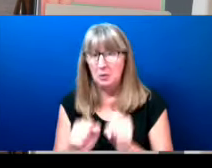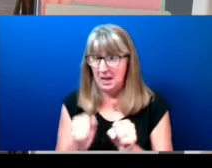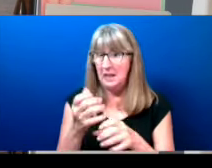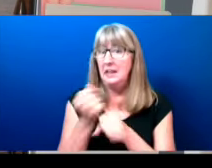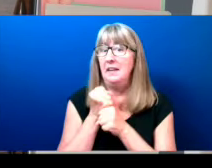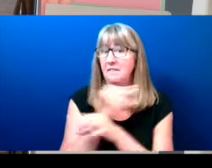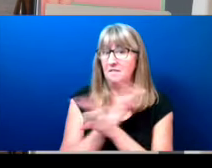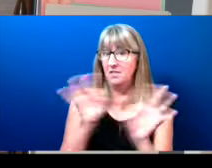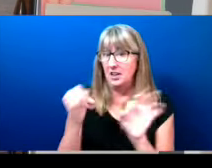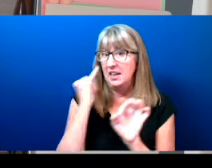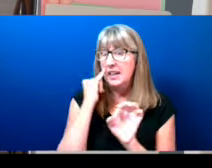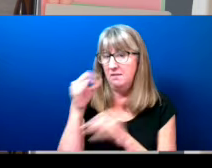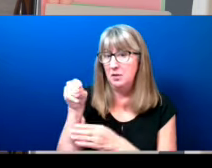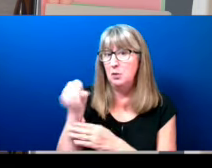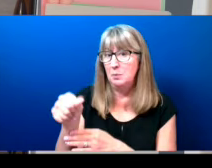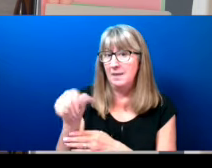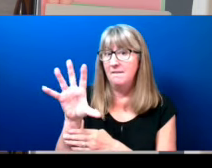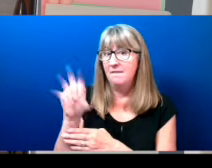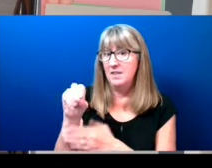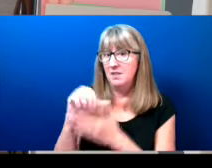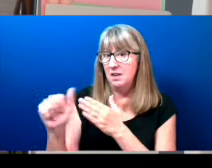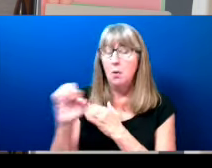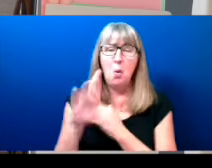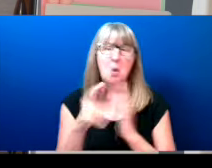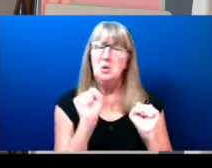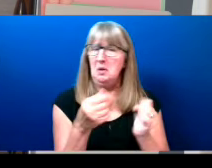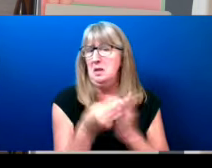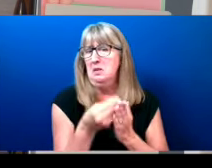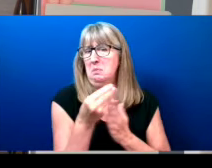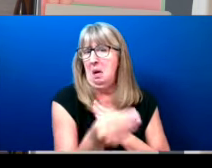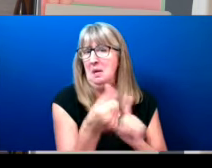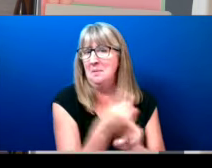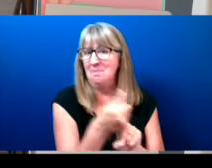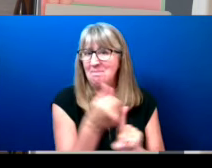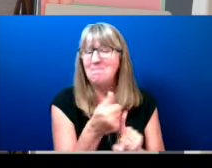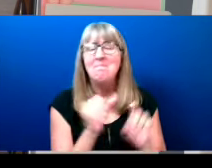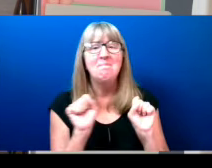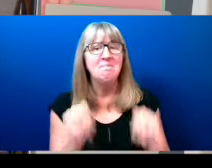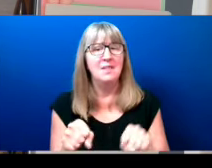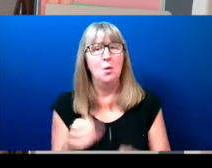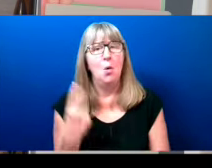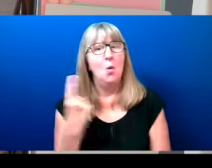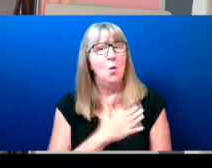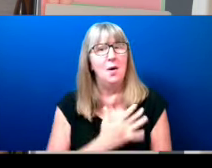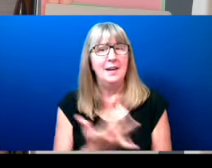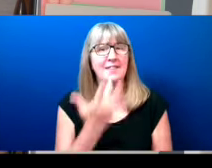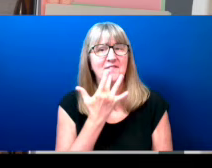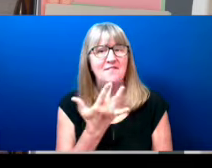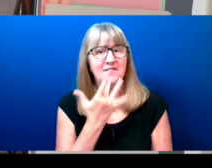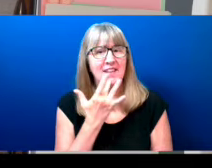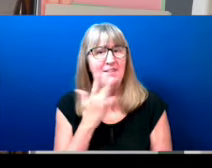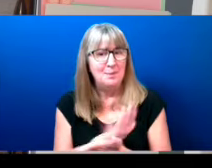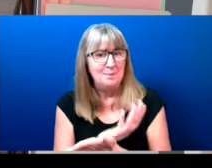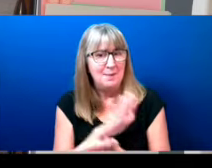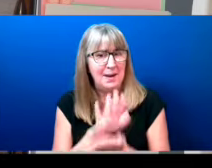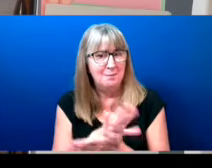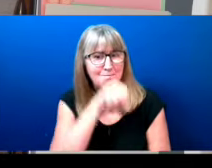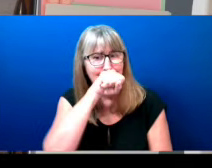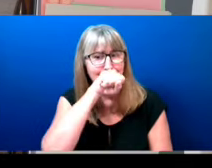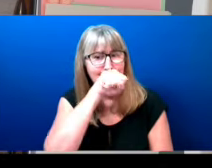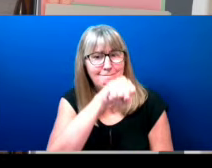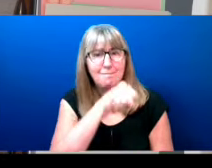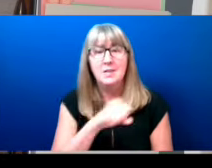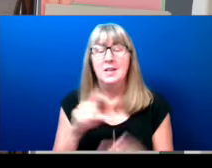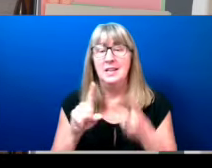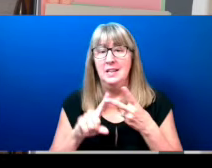paper that you can get free if you spend $50 or more. It also can be purchased separately, I believe, and it's one of my